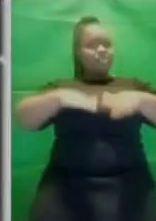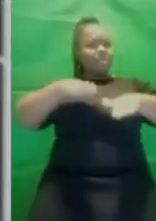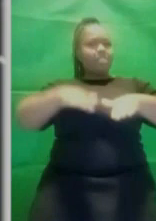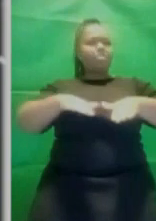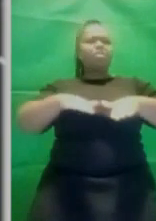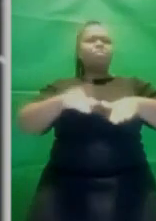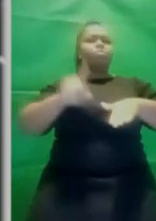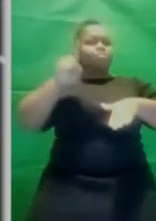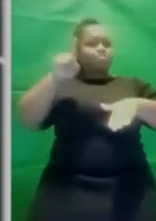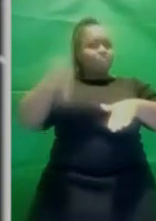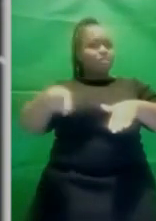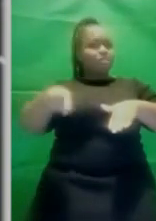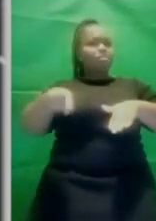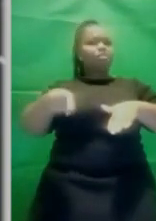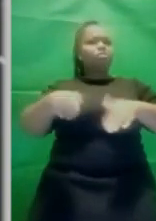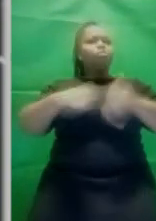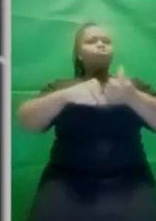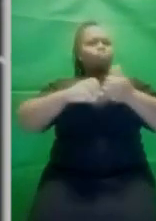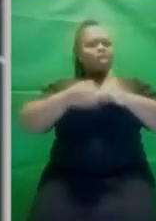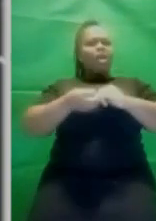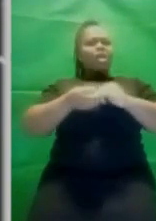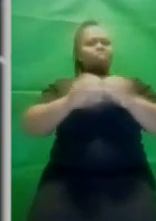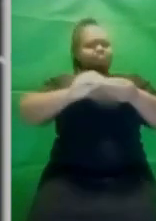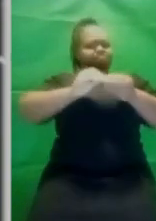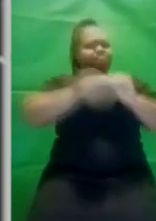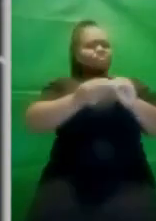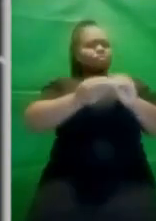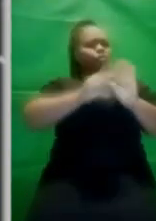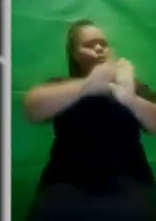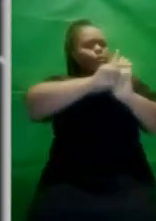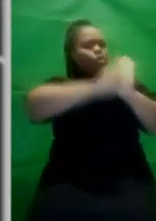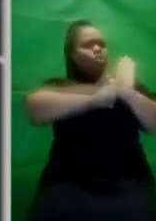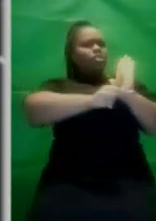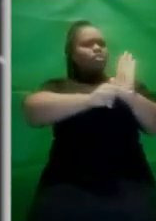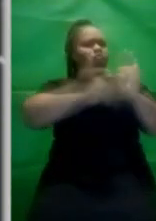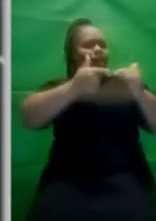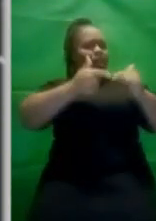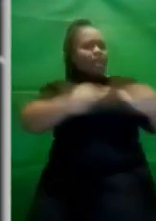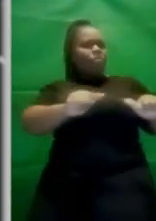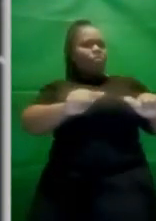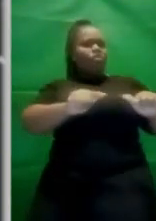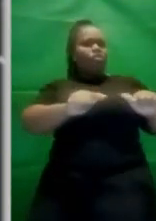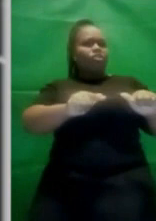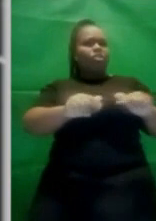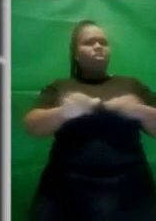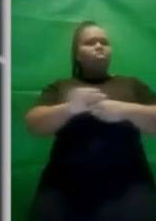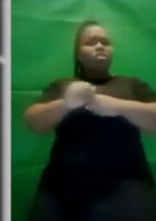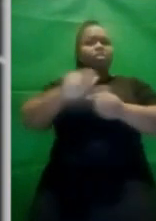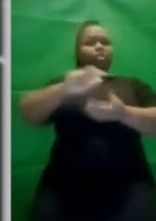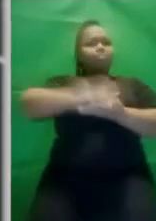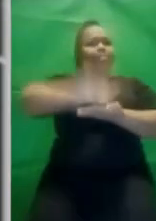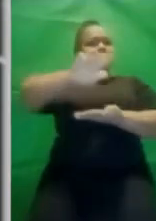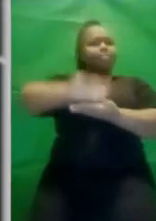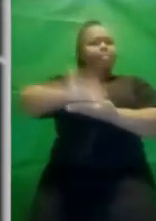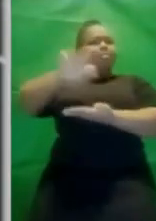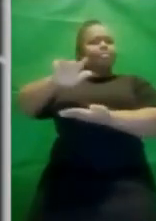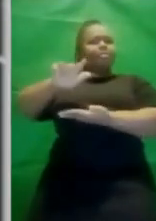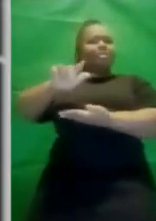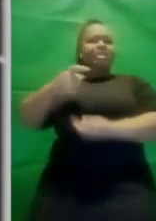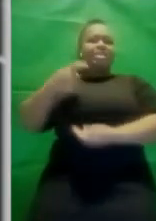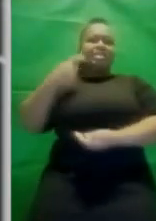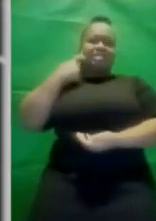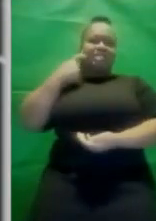stringent language policies, as well as practices that would have to be adopted to make access